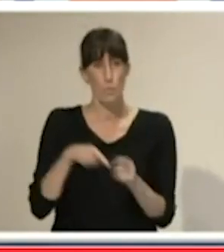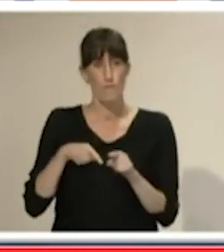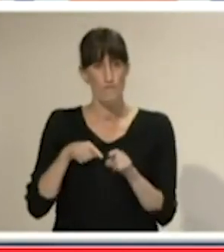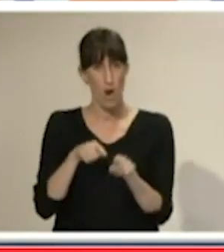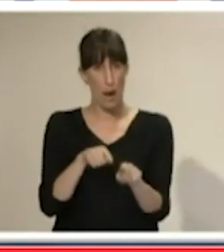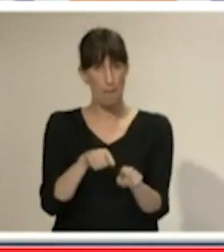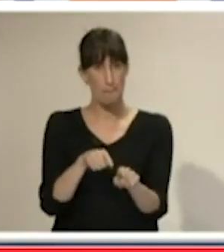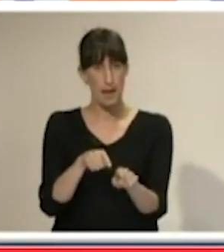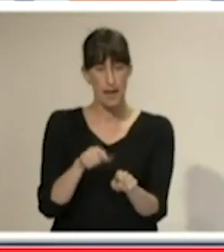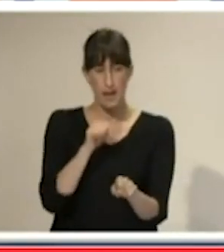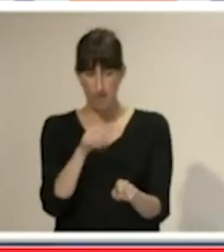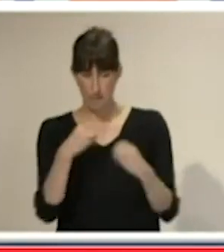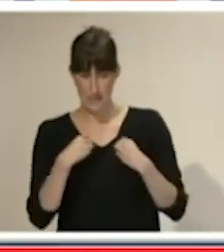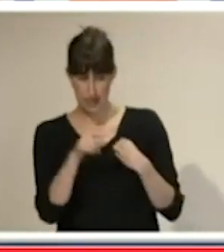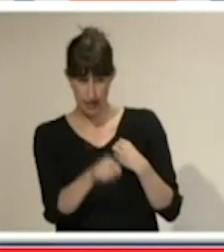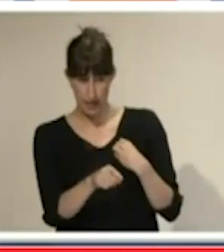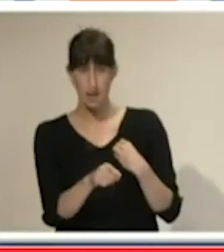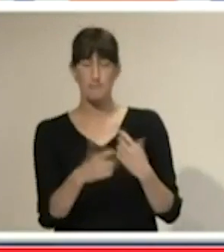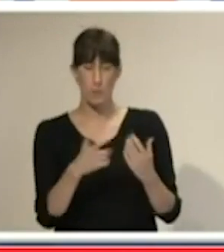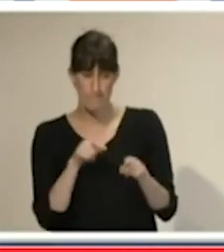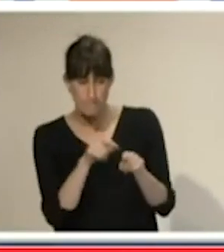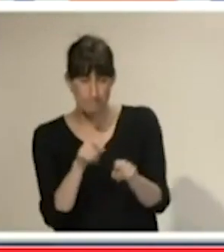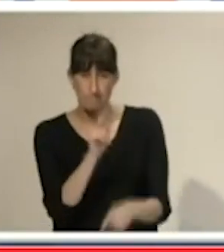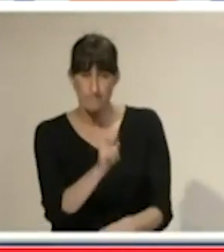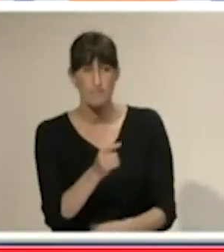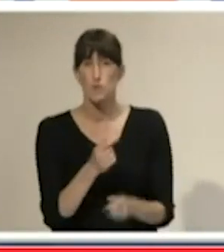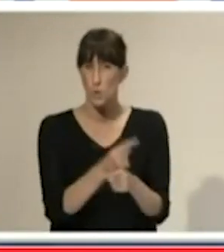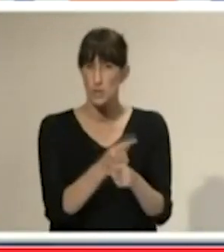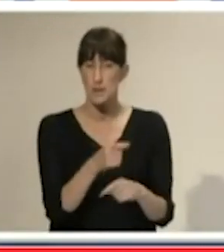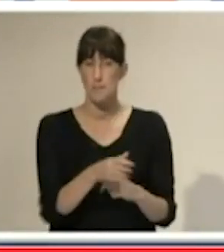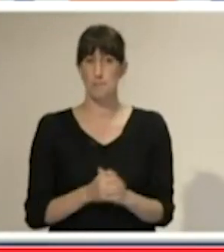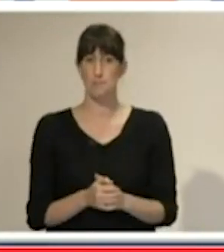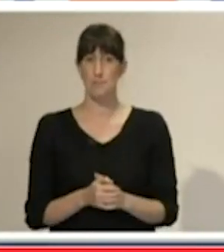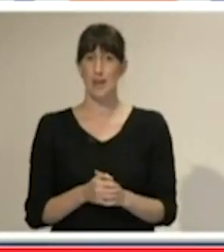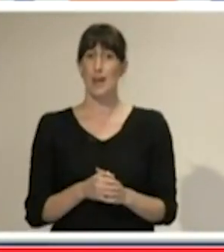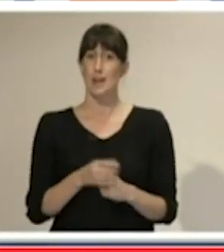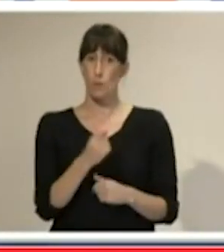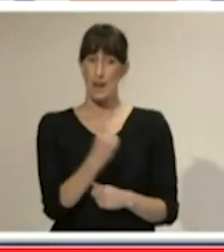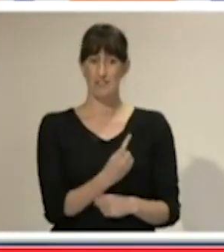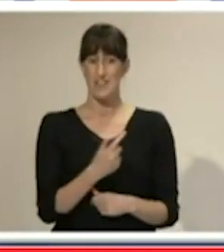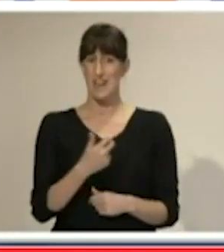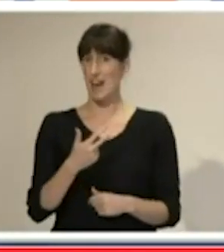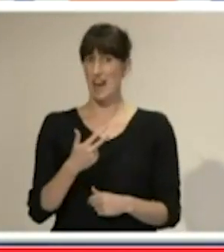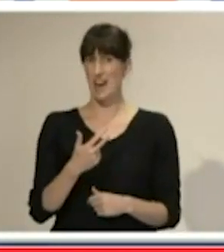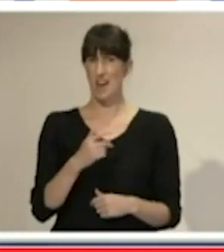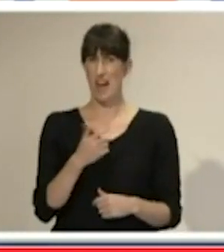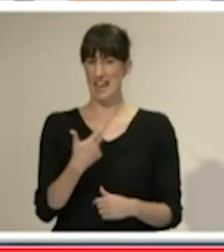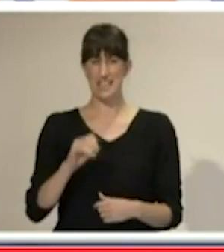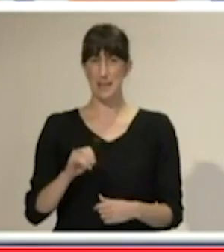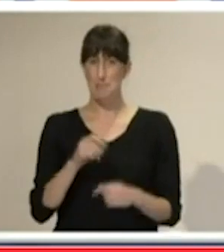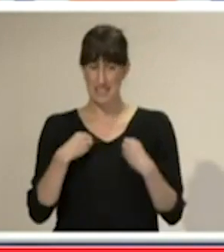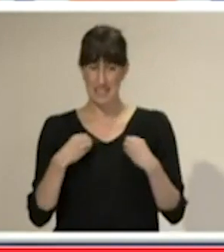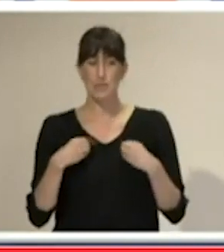particular cases where they've triaged. 61 cases in particular are being followed up on. So while our preference is